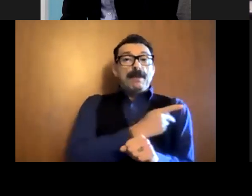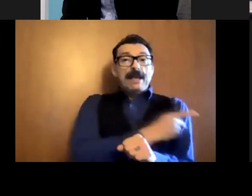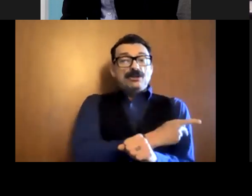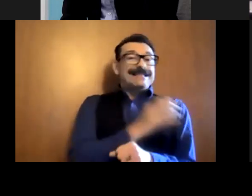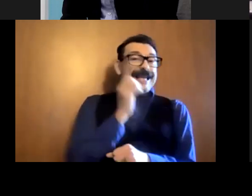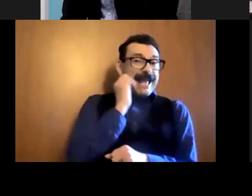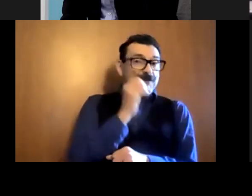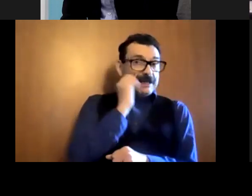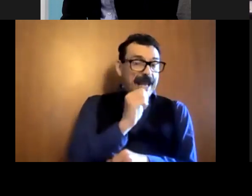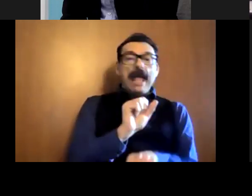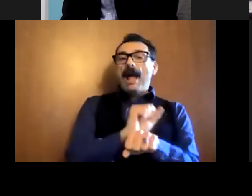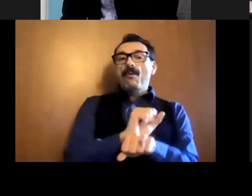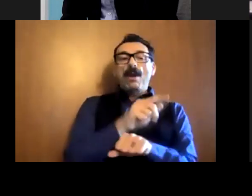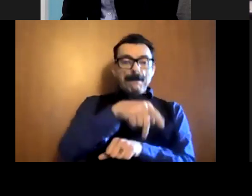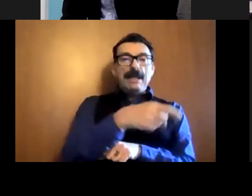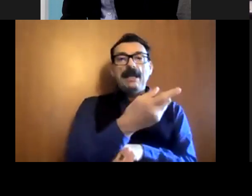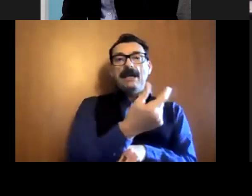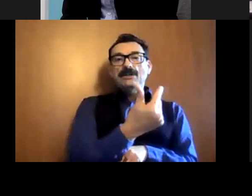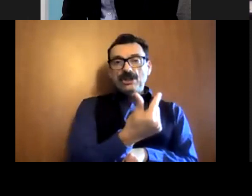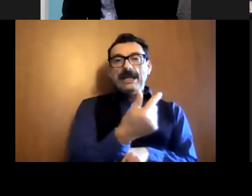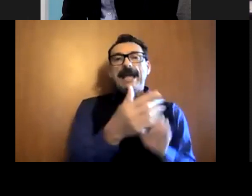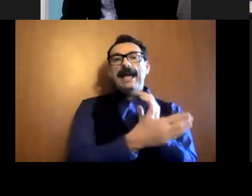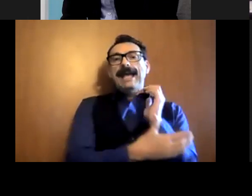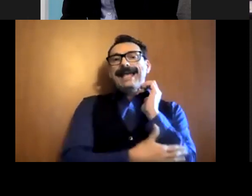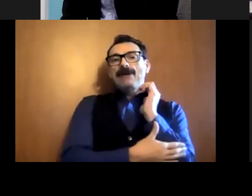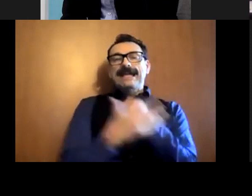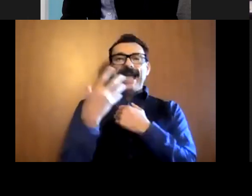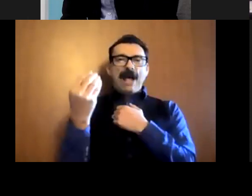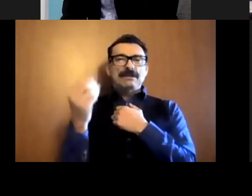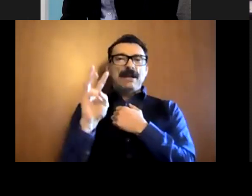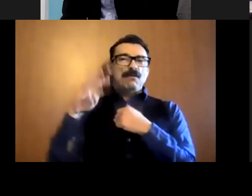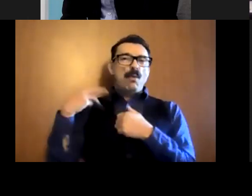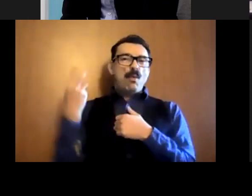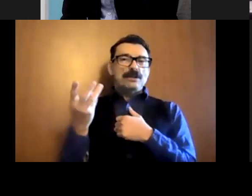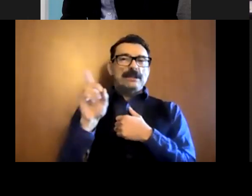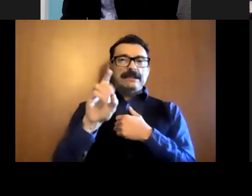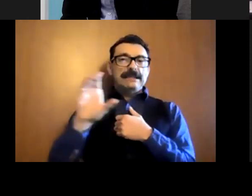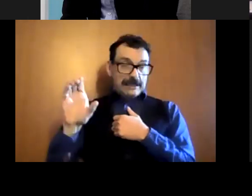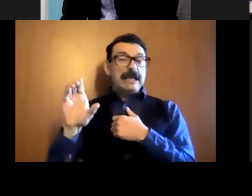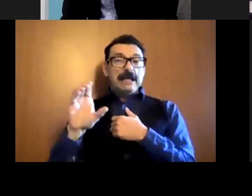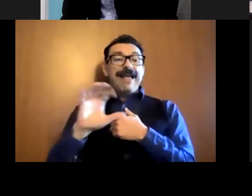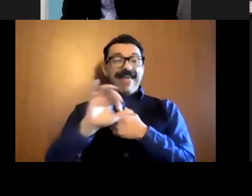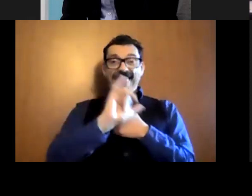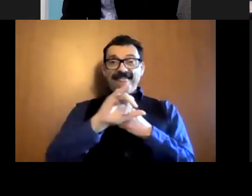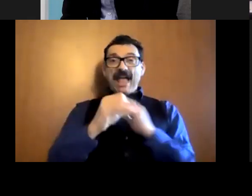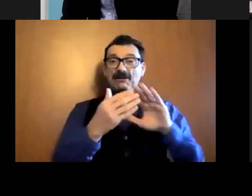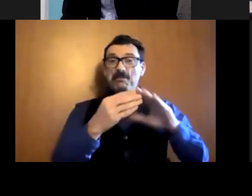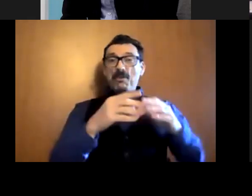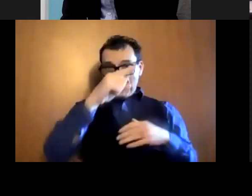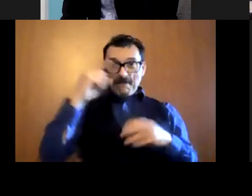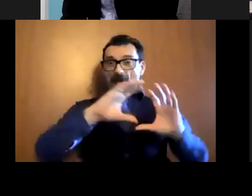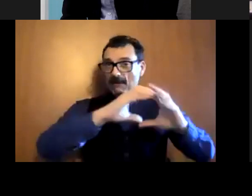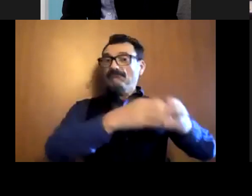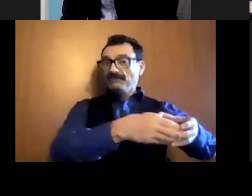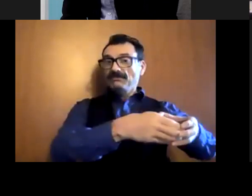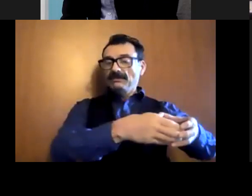is just outside of Washington, D.C. It's a largely African American Black population that I take care of. And I have seen very